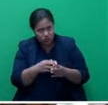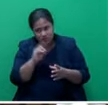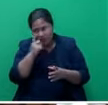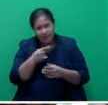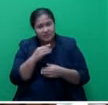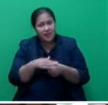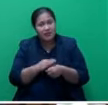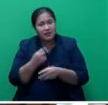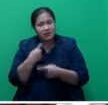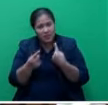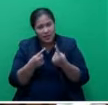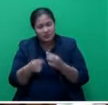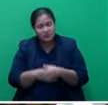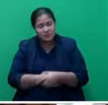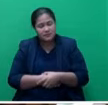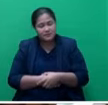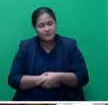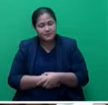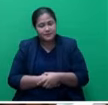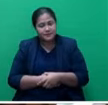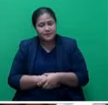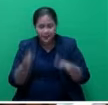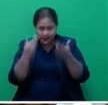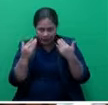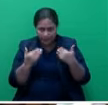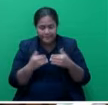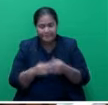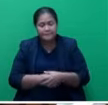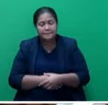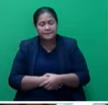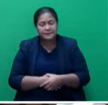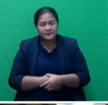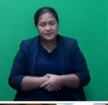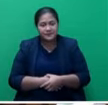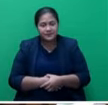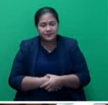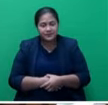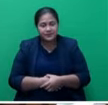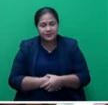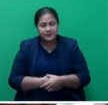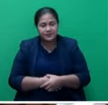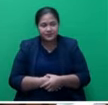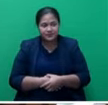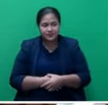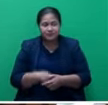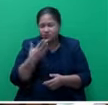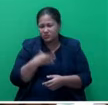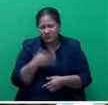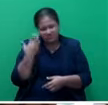make a worthwhile comment. So, Mr. Speaker, sir, again, we like to urge all